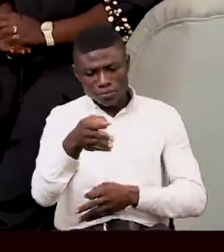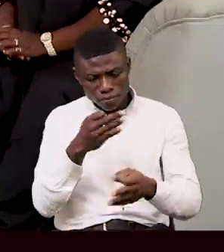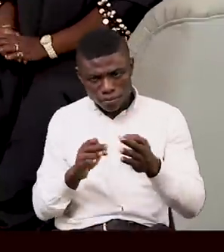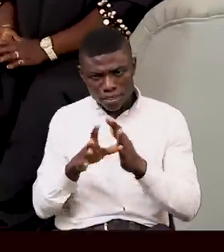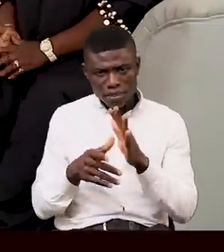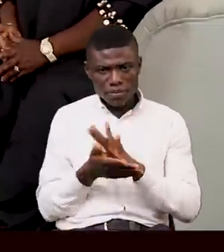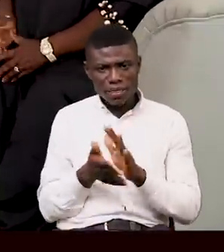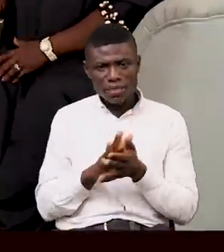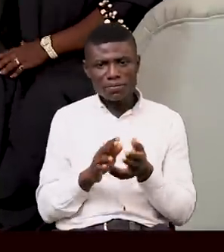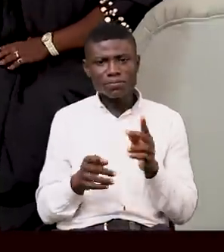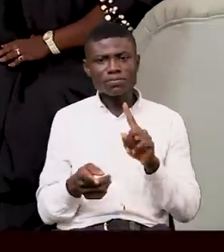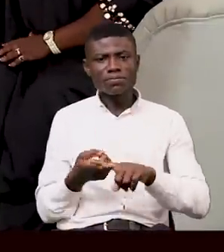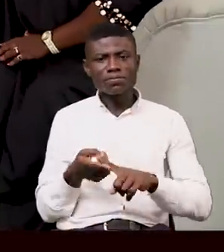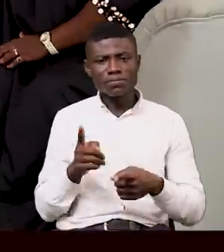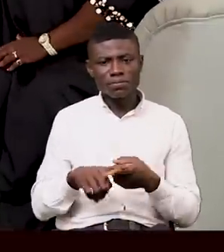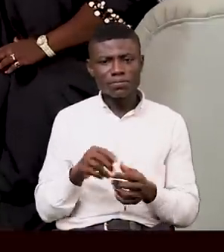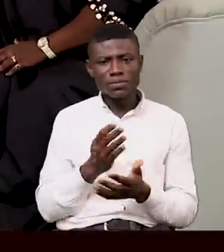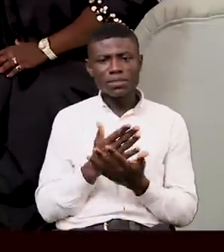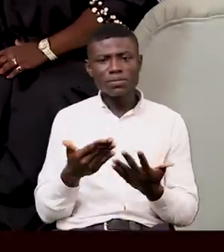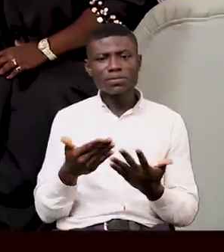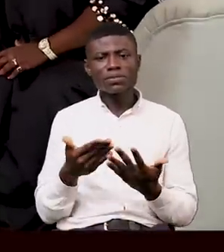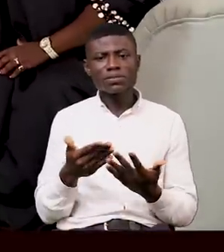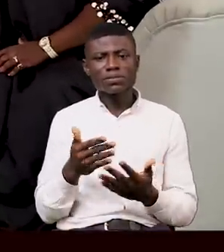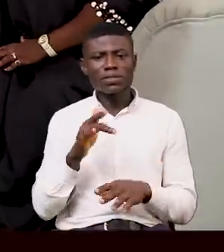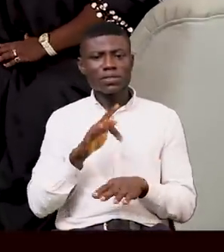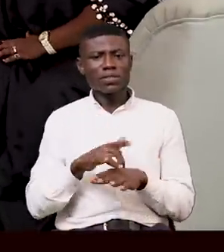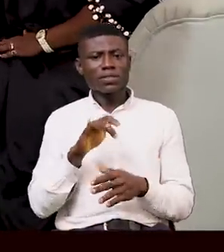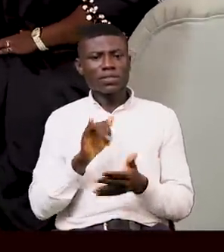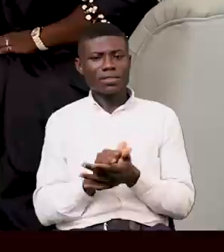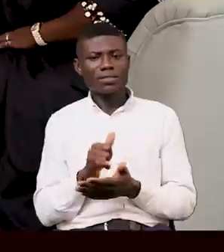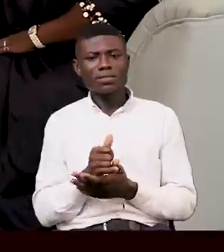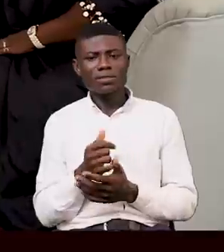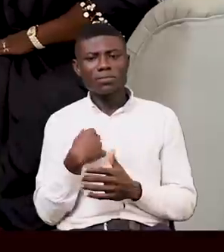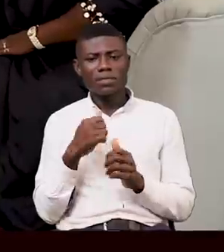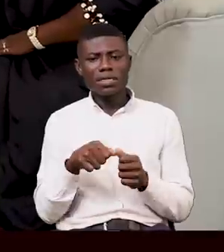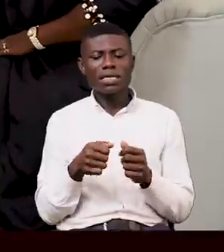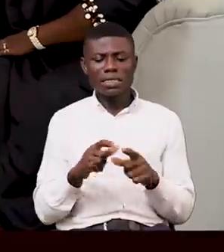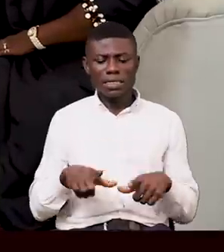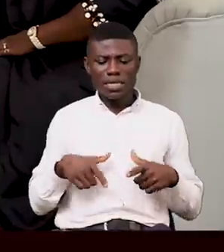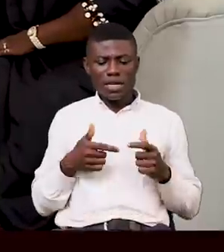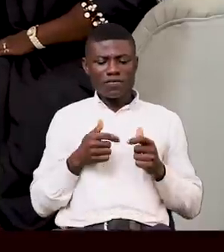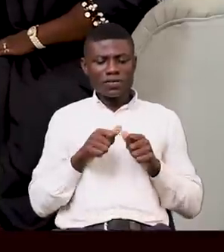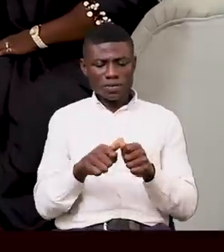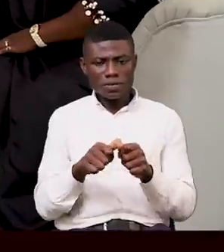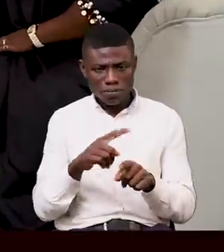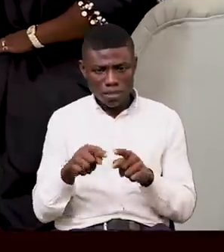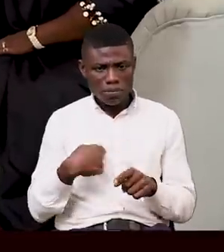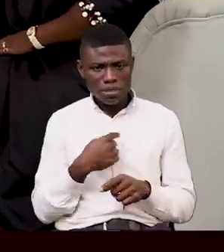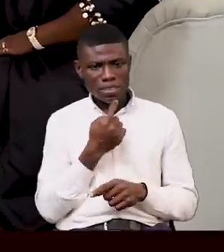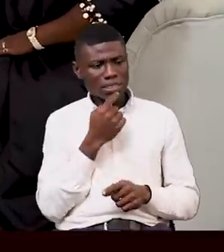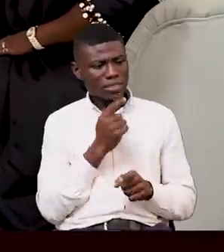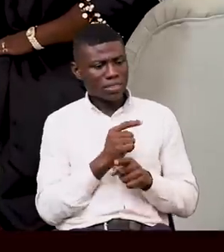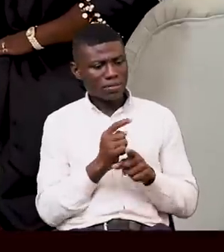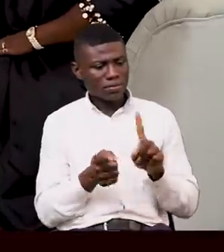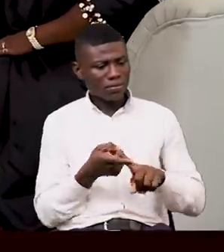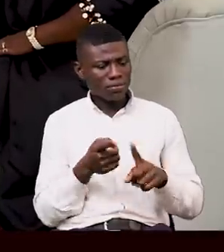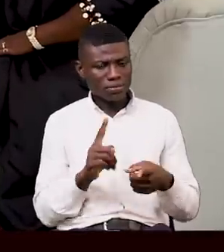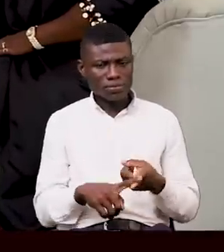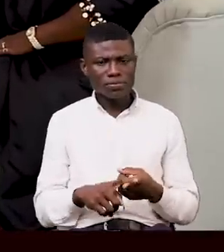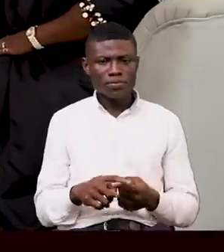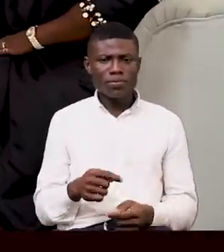na ye nam fo. Bibi can wa kuma so, oh, a ray, bet me na bobra, now the old hands answer no madam fo.